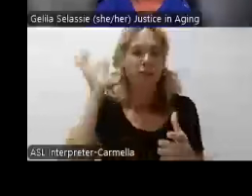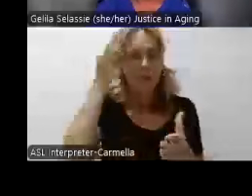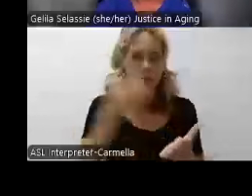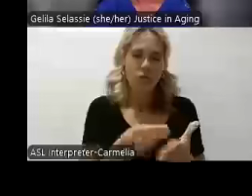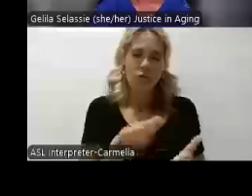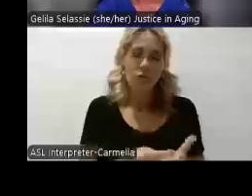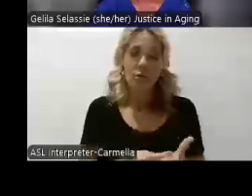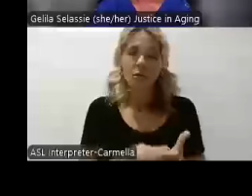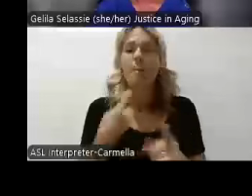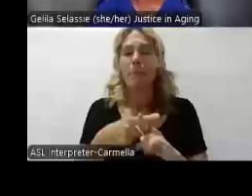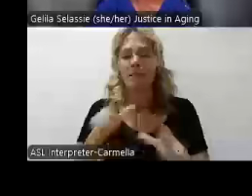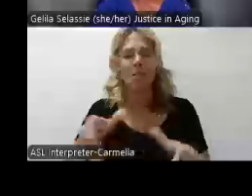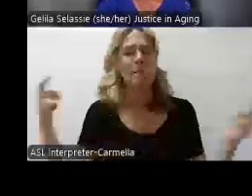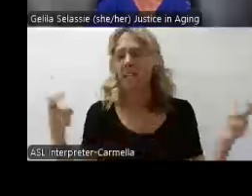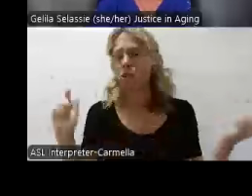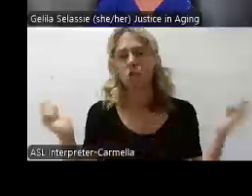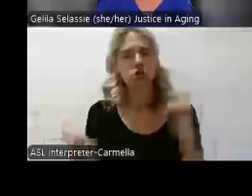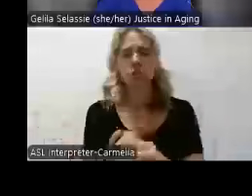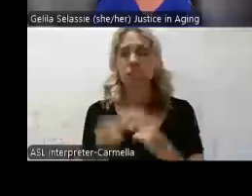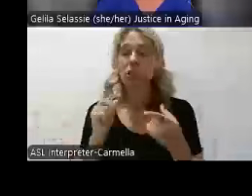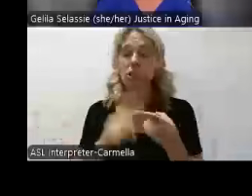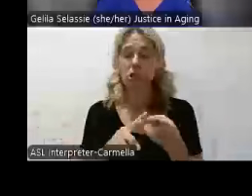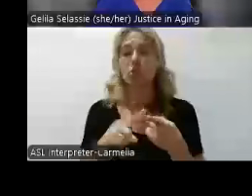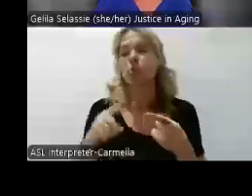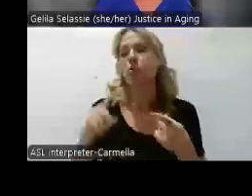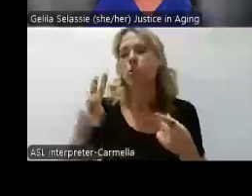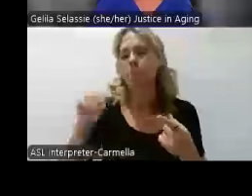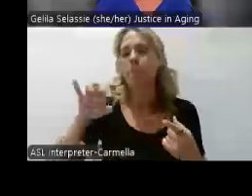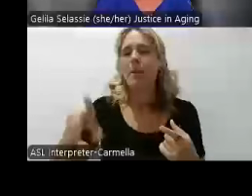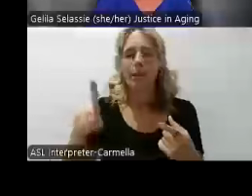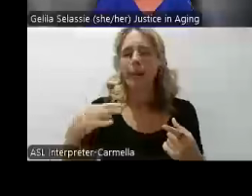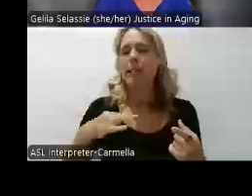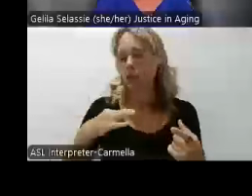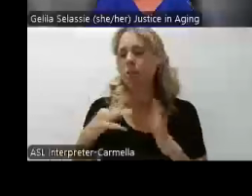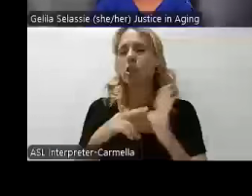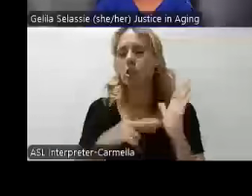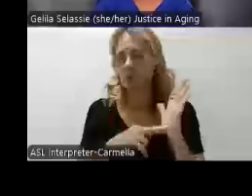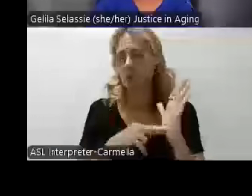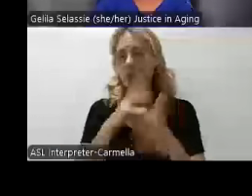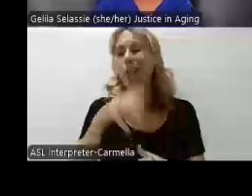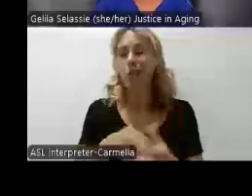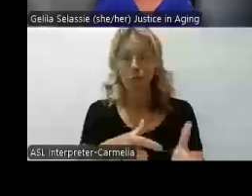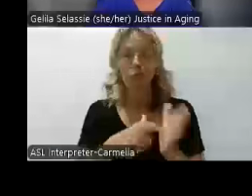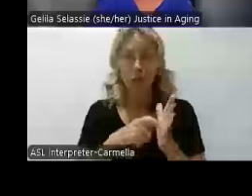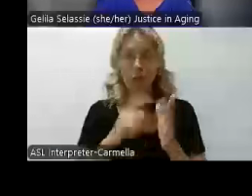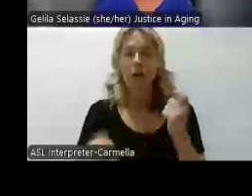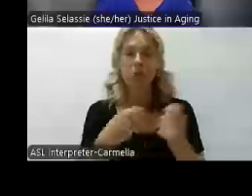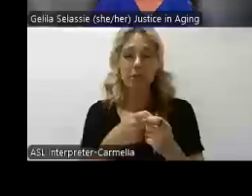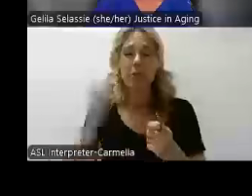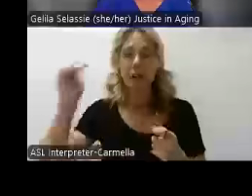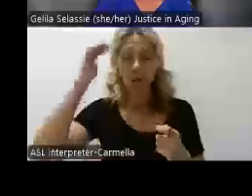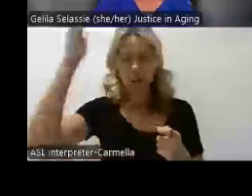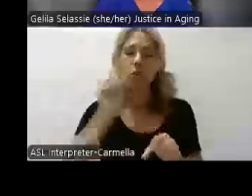also major changes to Medicaid eligibility rules, including the requirement that certain adults